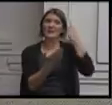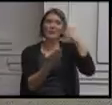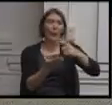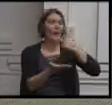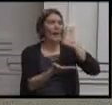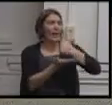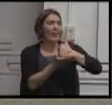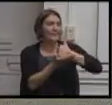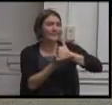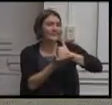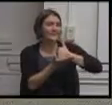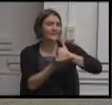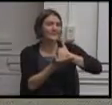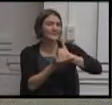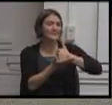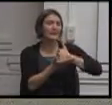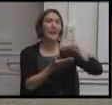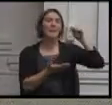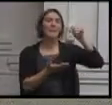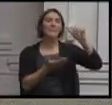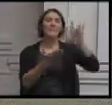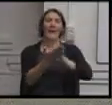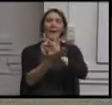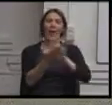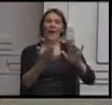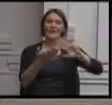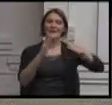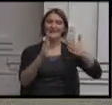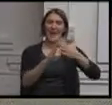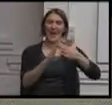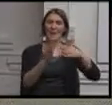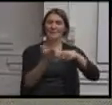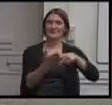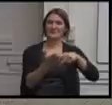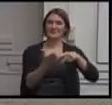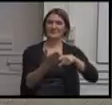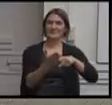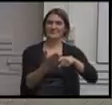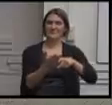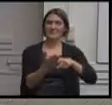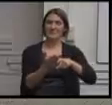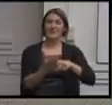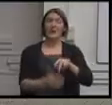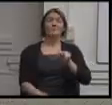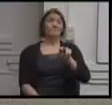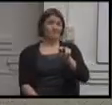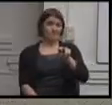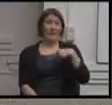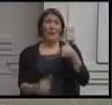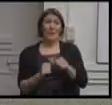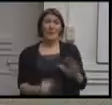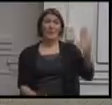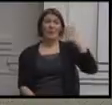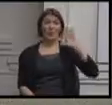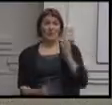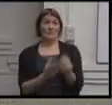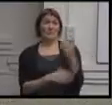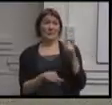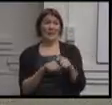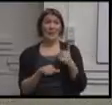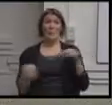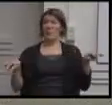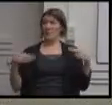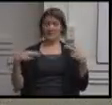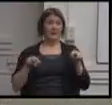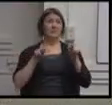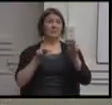helping to pay the town's bills. And my recollection is that at the time, we responded that